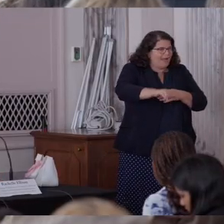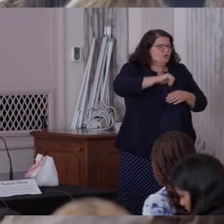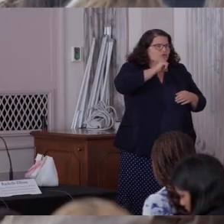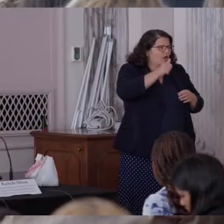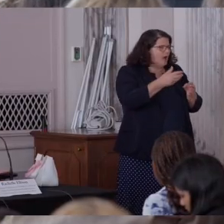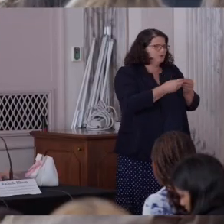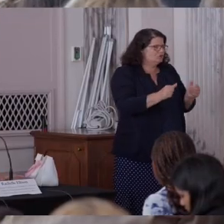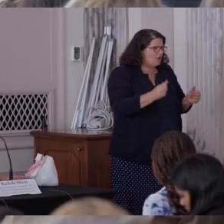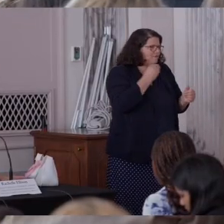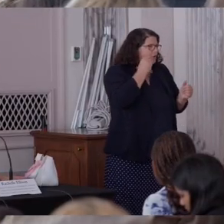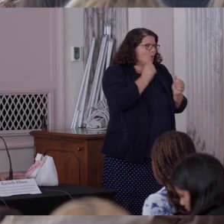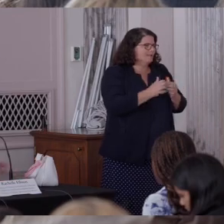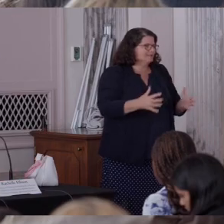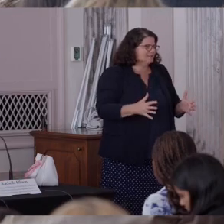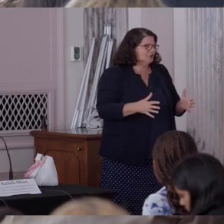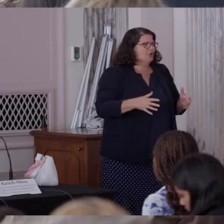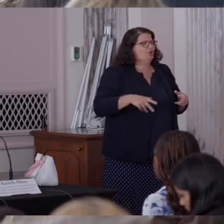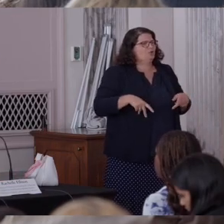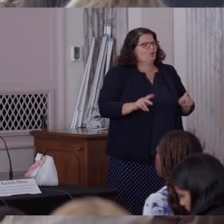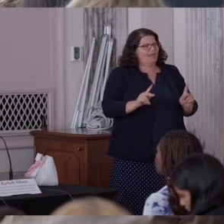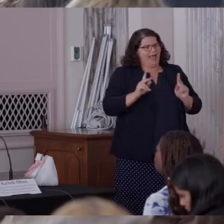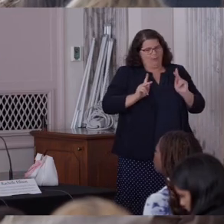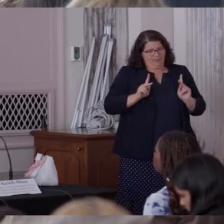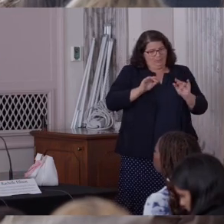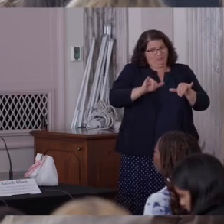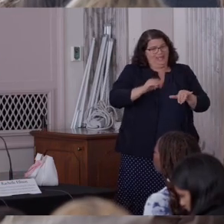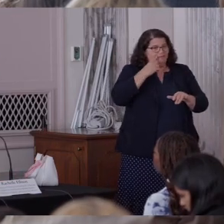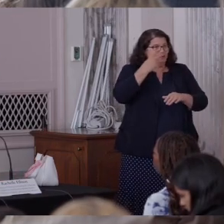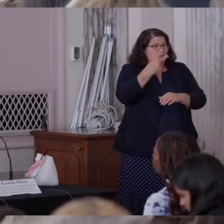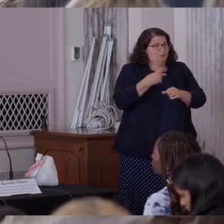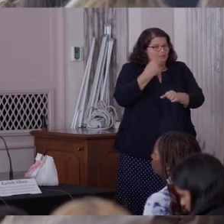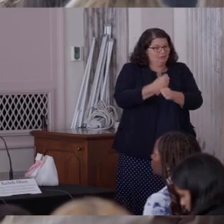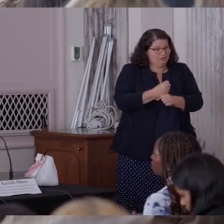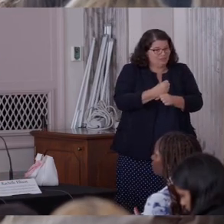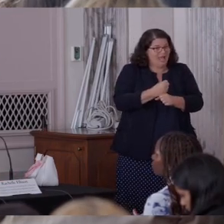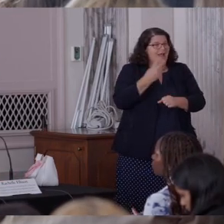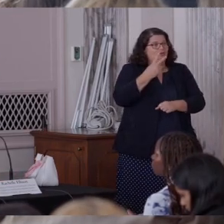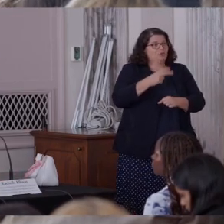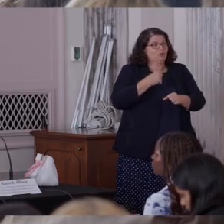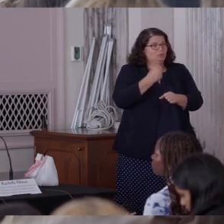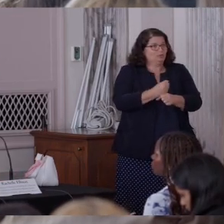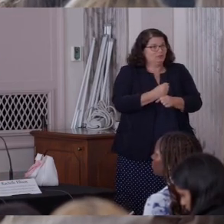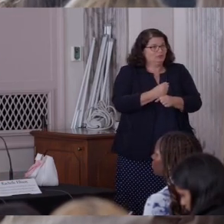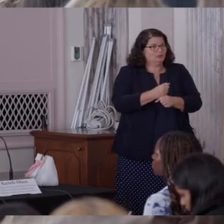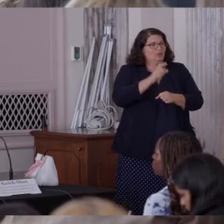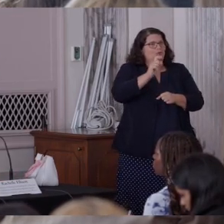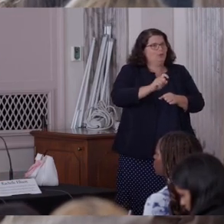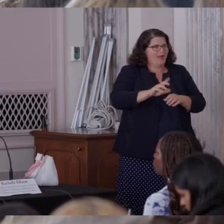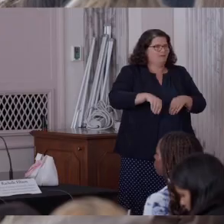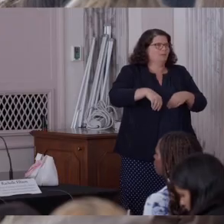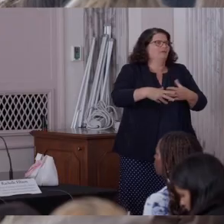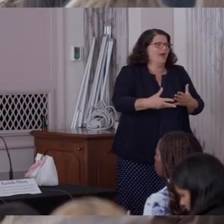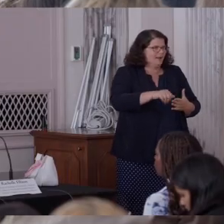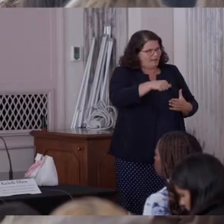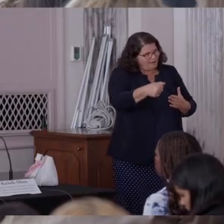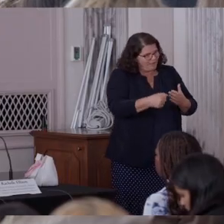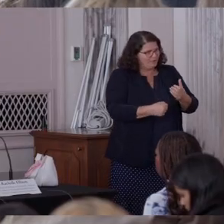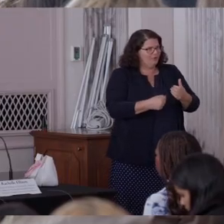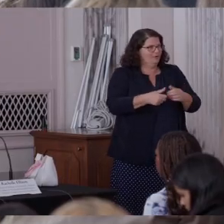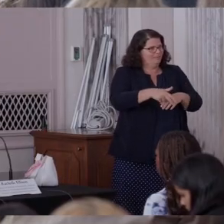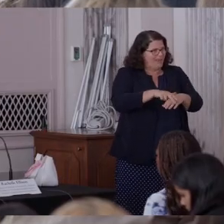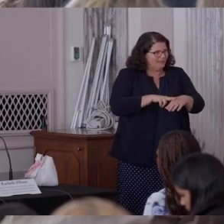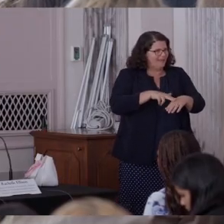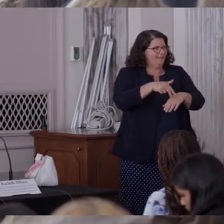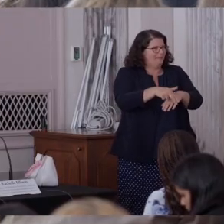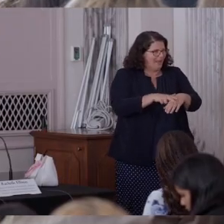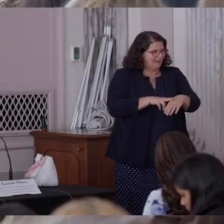people, people are allowed to stay in that housing for 2 years. After 2 years, they need another housing resolution. They need